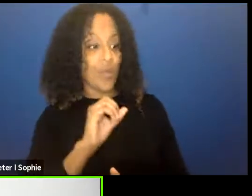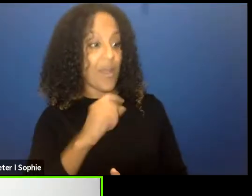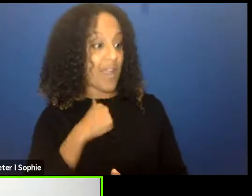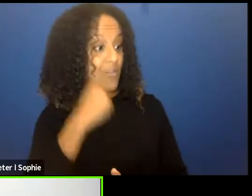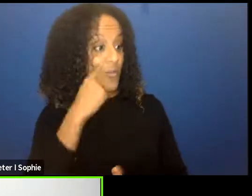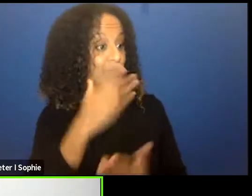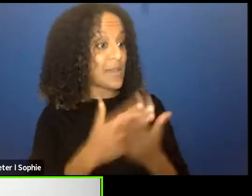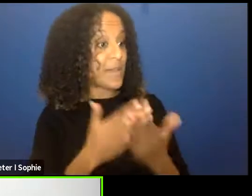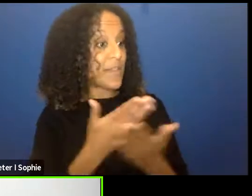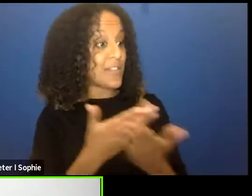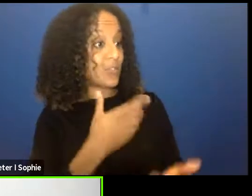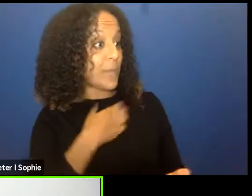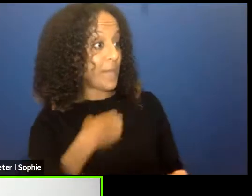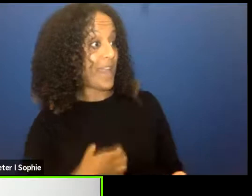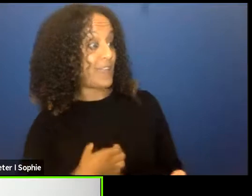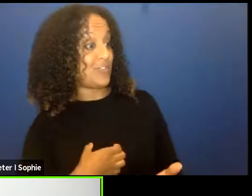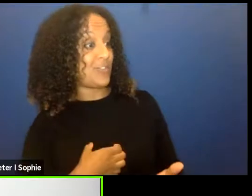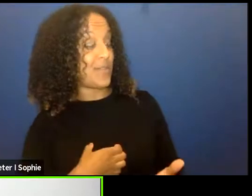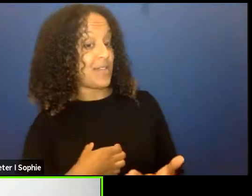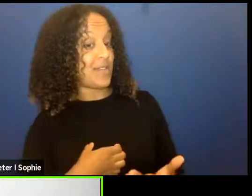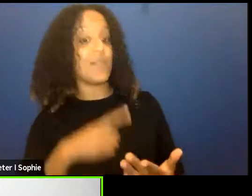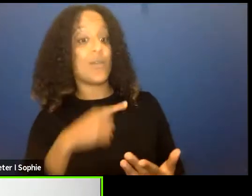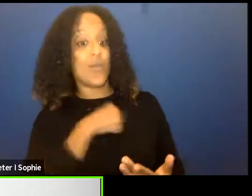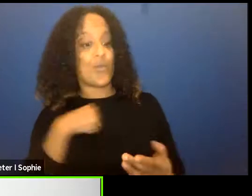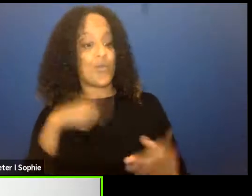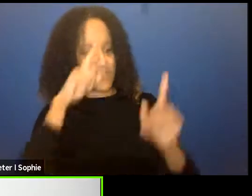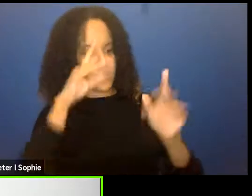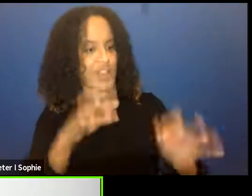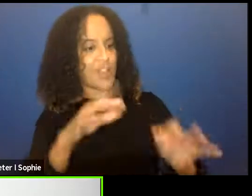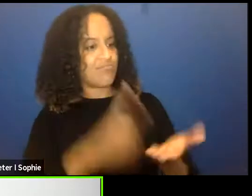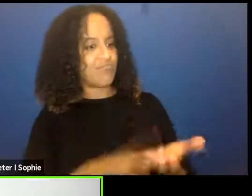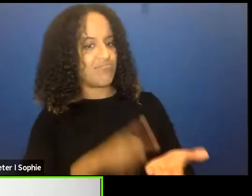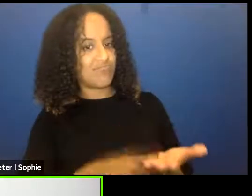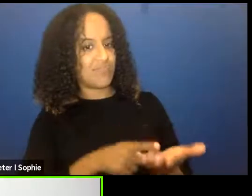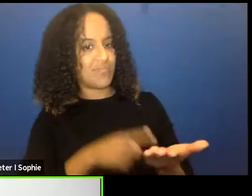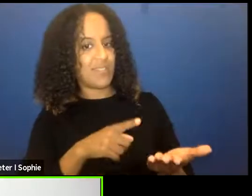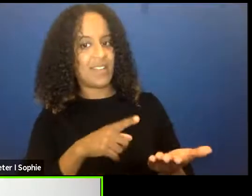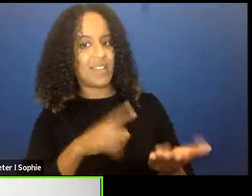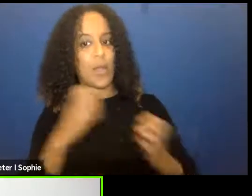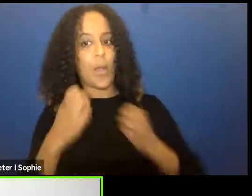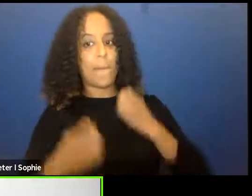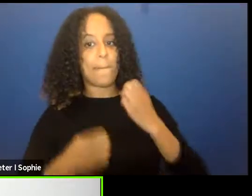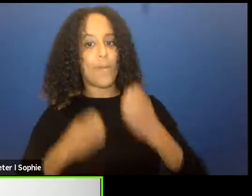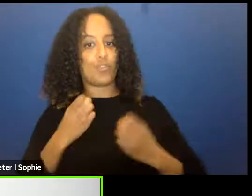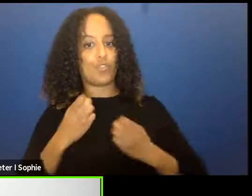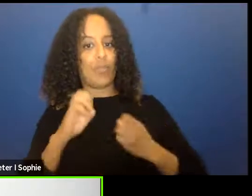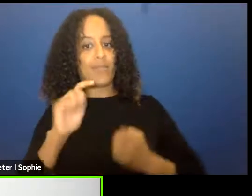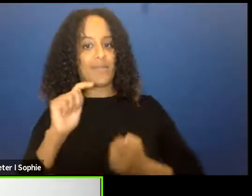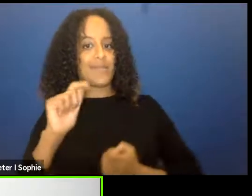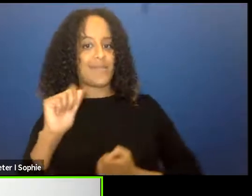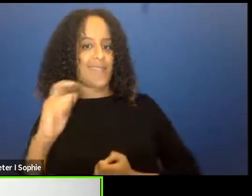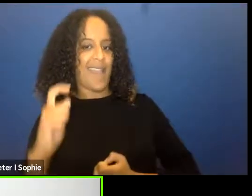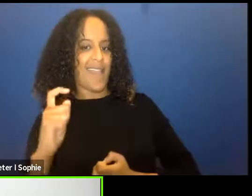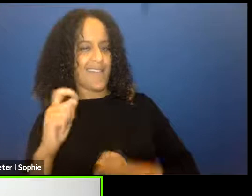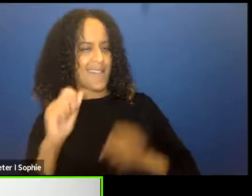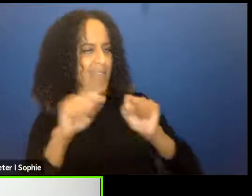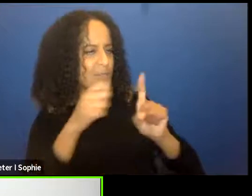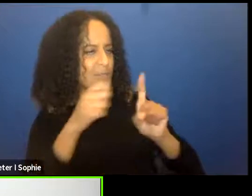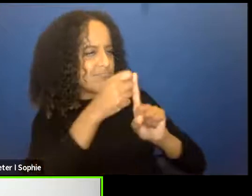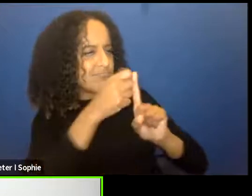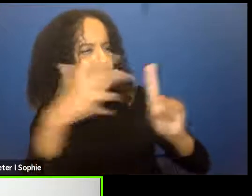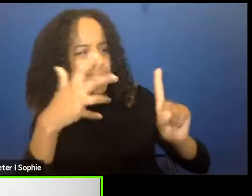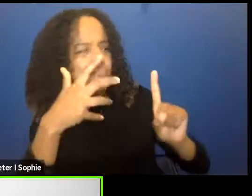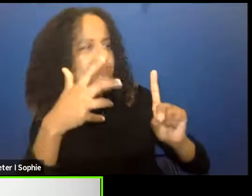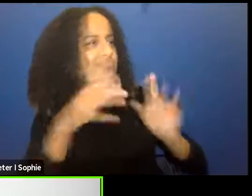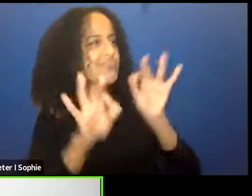things you're passionate about, and one of the things we decided to talk about in this episode is the emotional tax. Could you break that down for us? I know